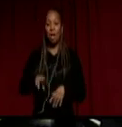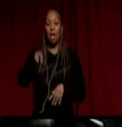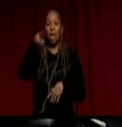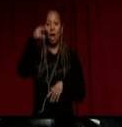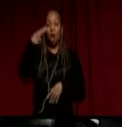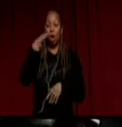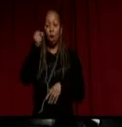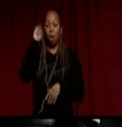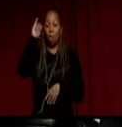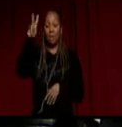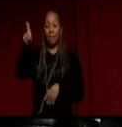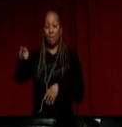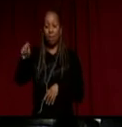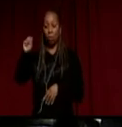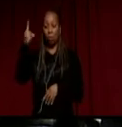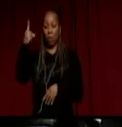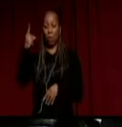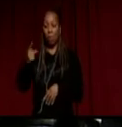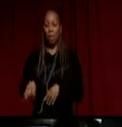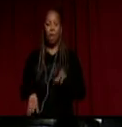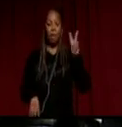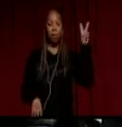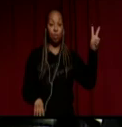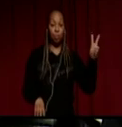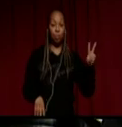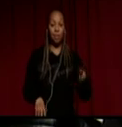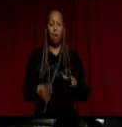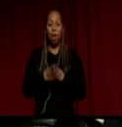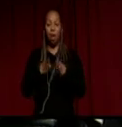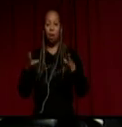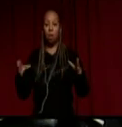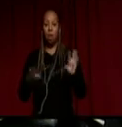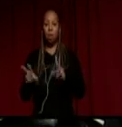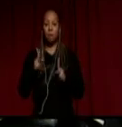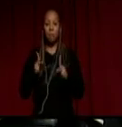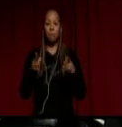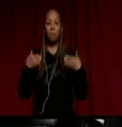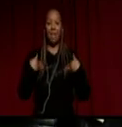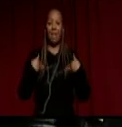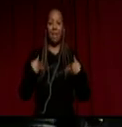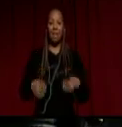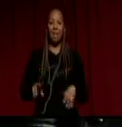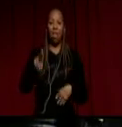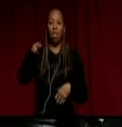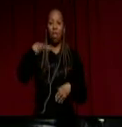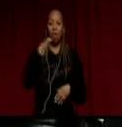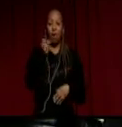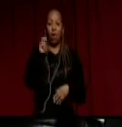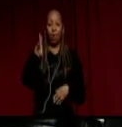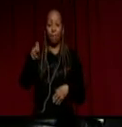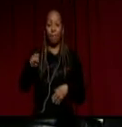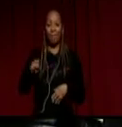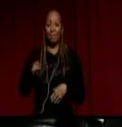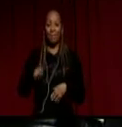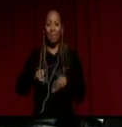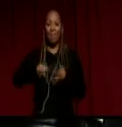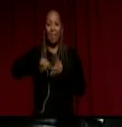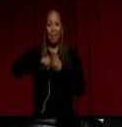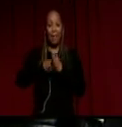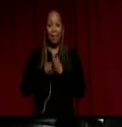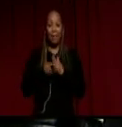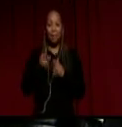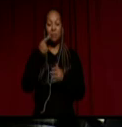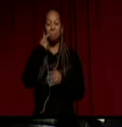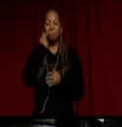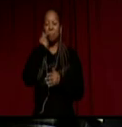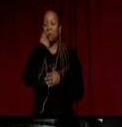2. But a very large percent of the population actually have that herpes virus that gets reactivated, and they have fever